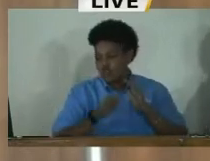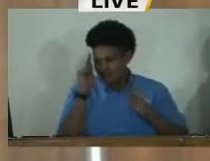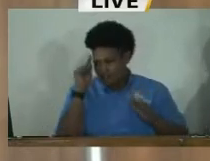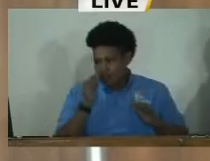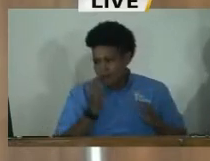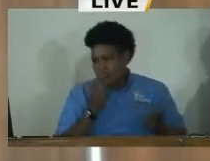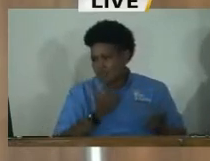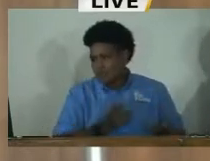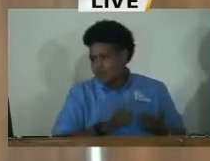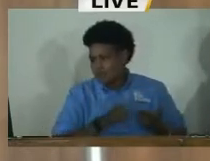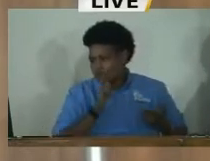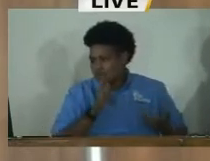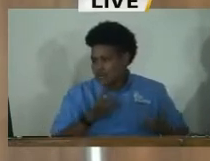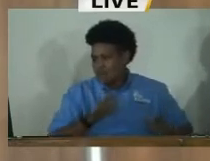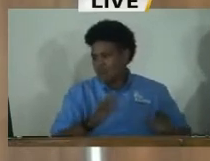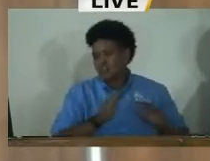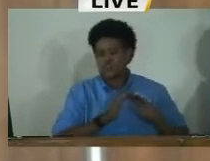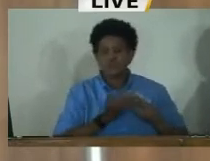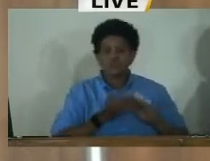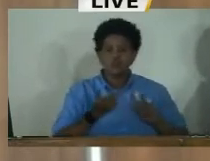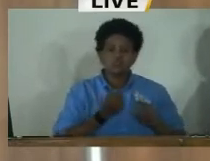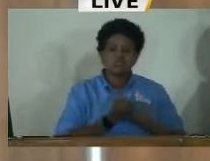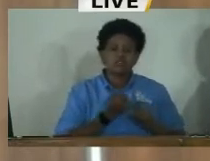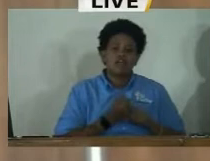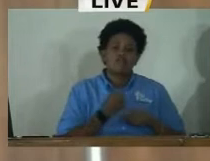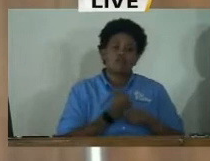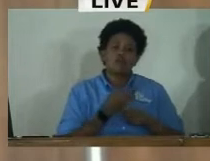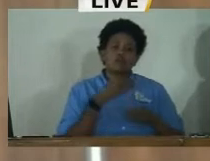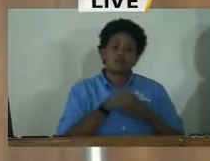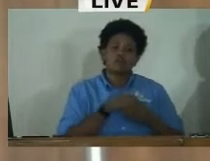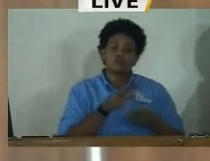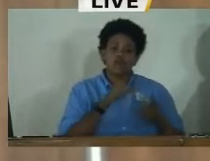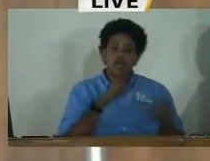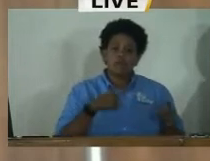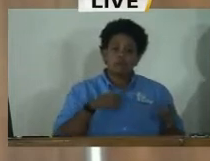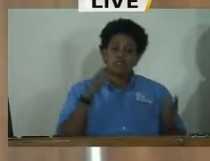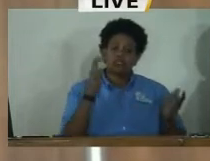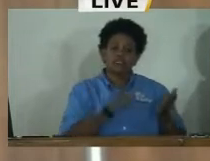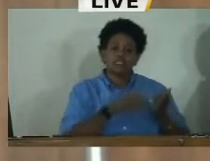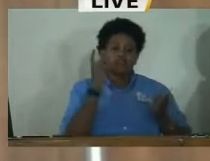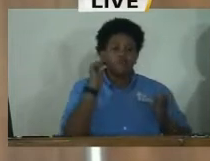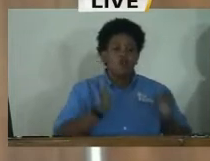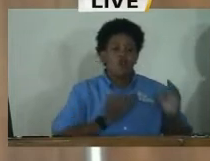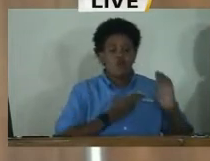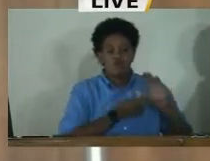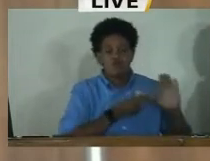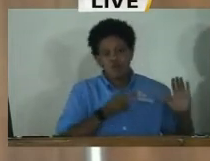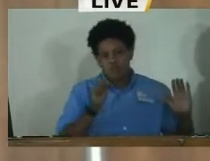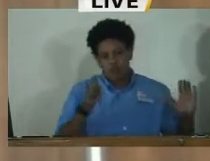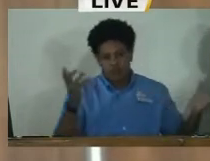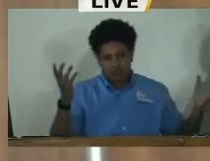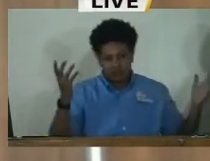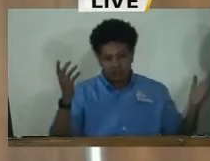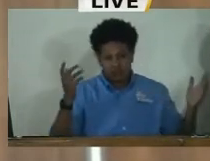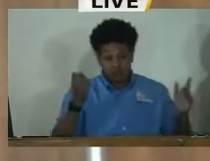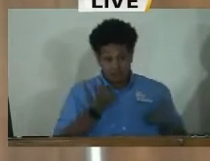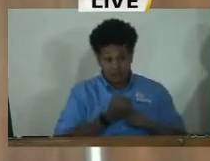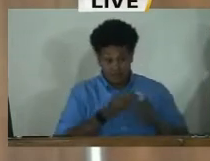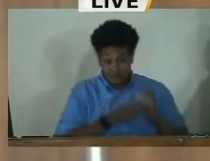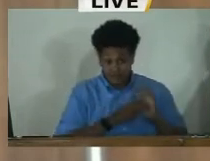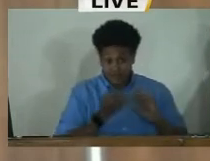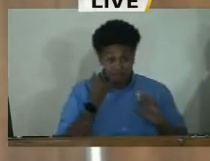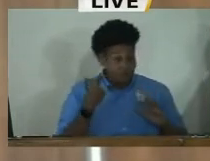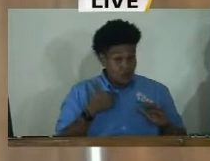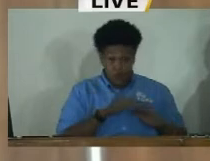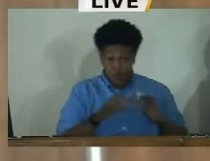cannabis and facilitating Jamaican nutraceutical products for export. We need to stand up for our brand, Madam Speaker. And so therefore,